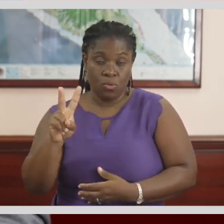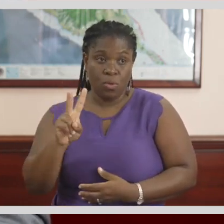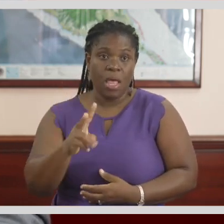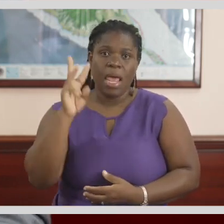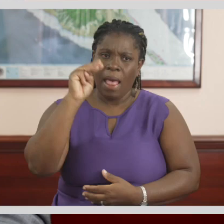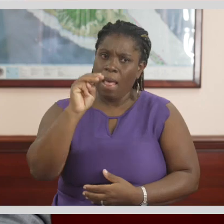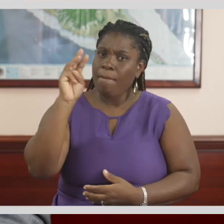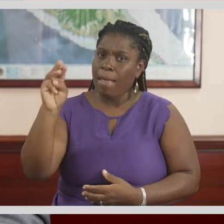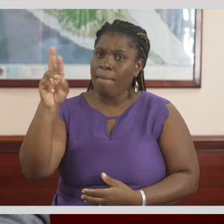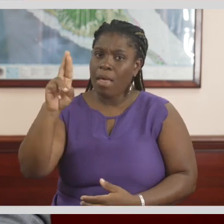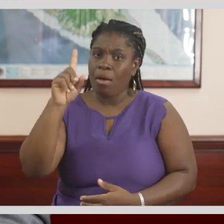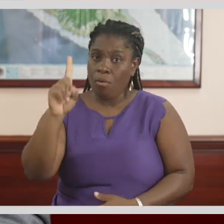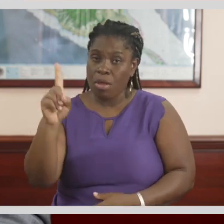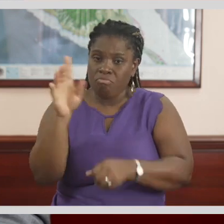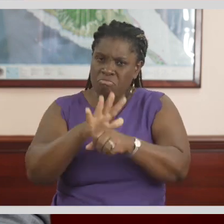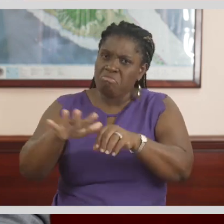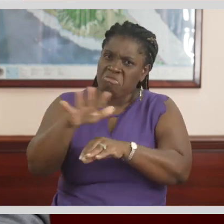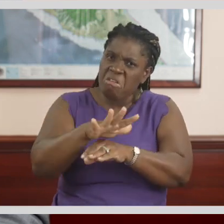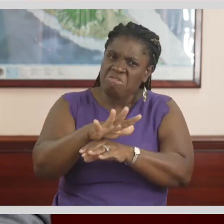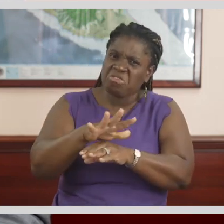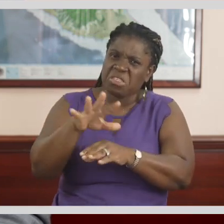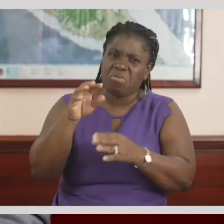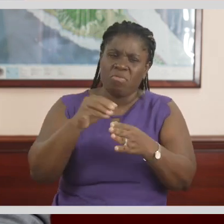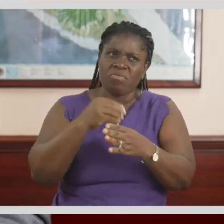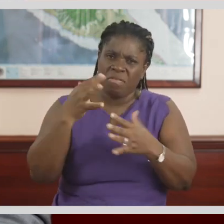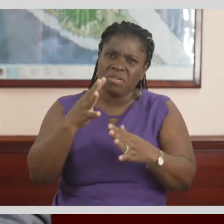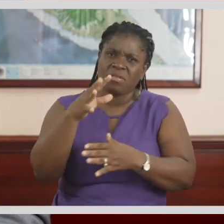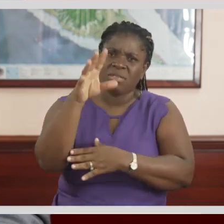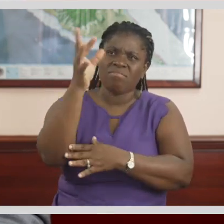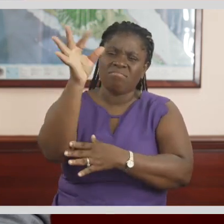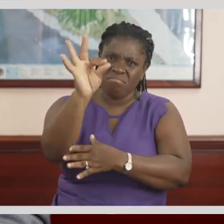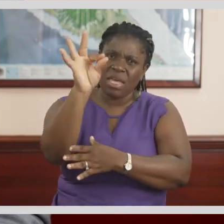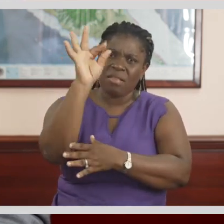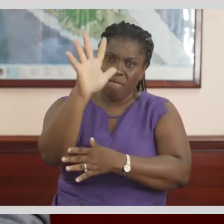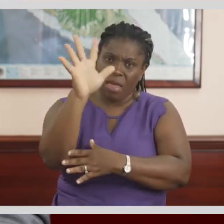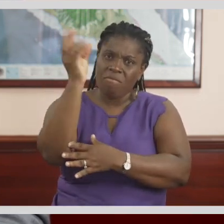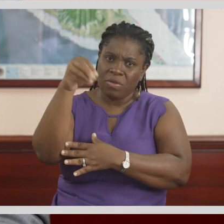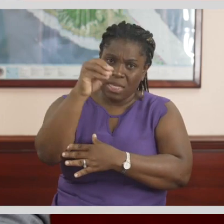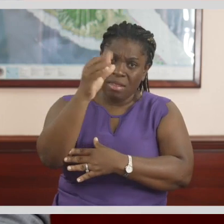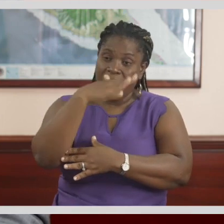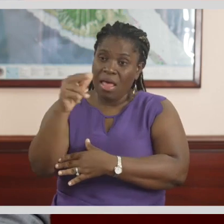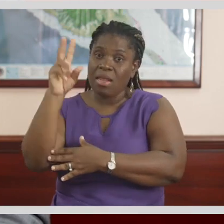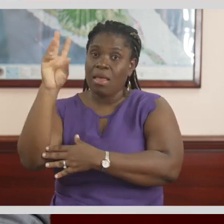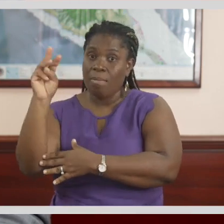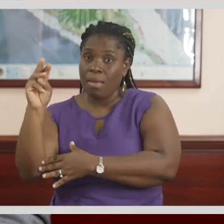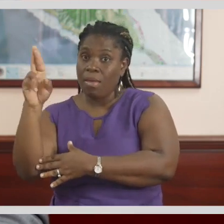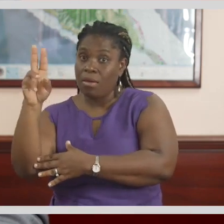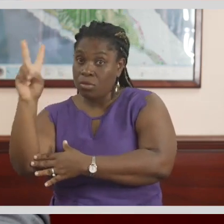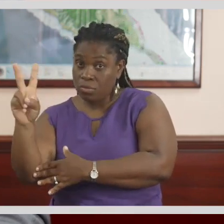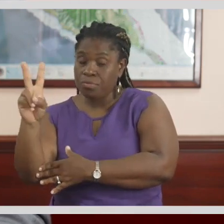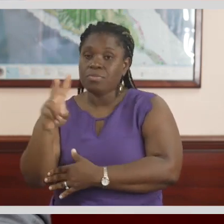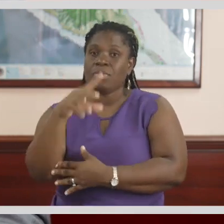the MMR1 coverage rate was 95% and the MMR2 coverage rate was